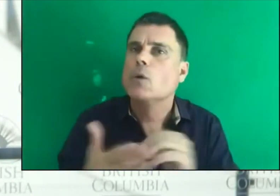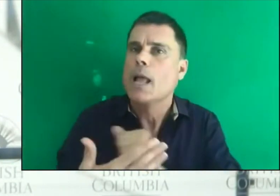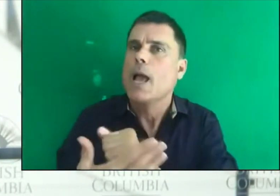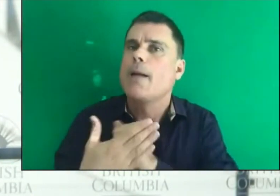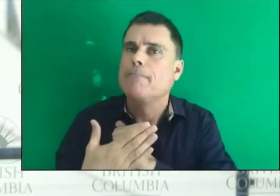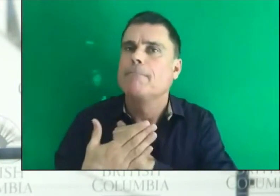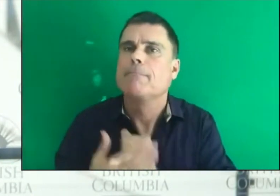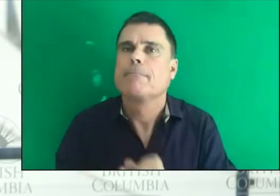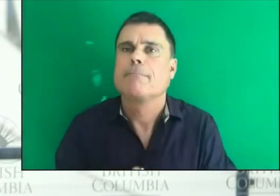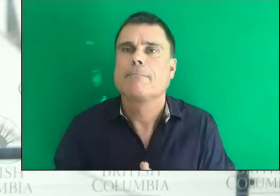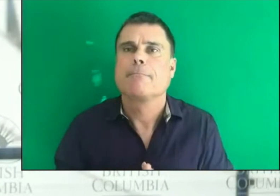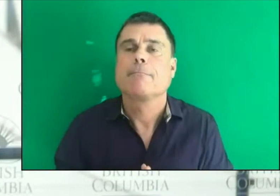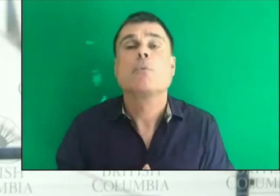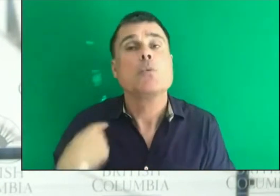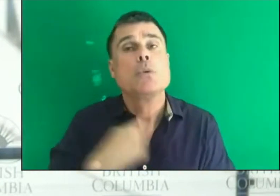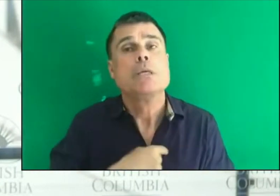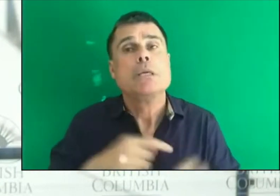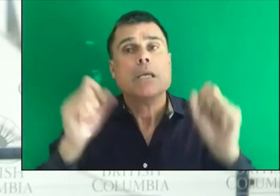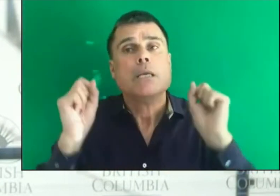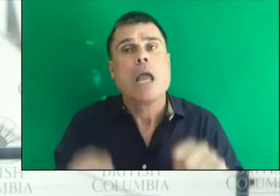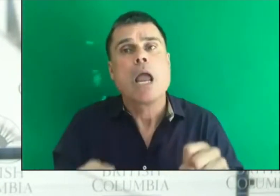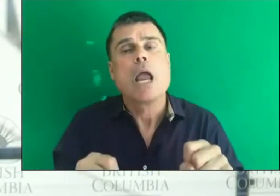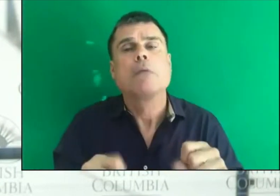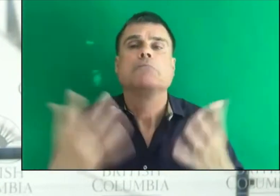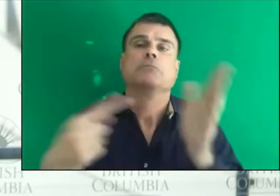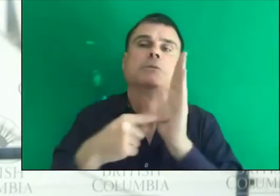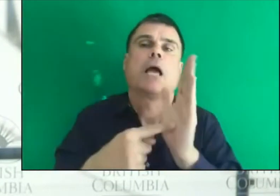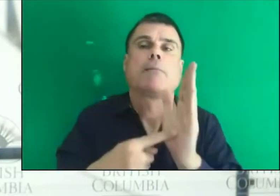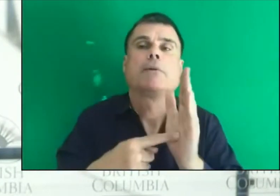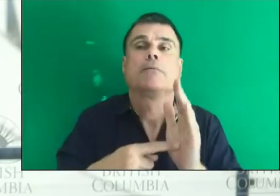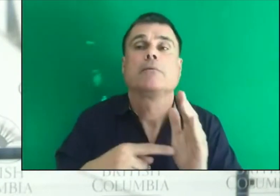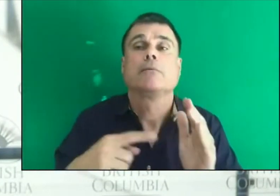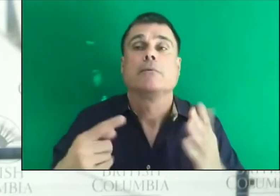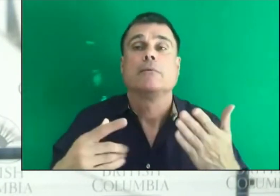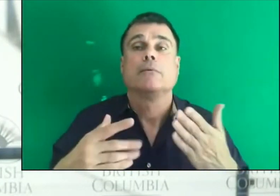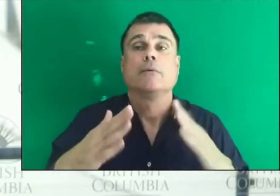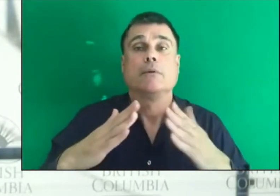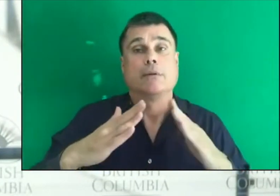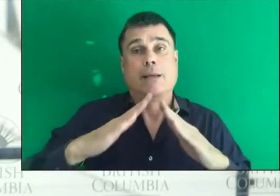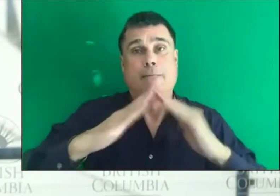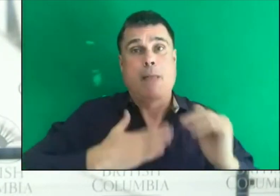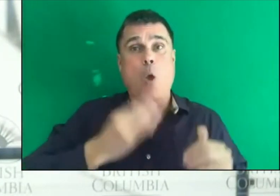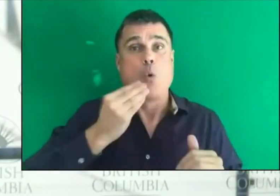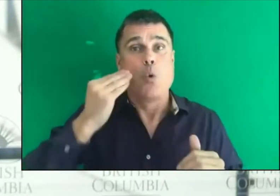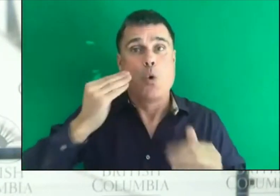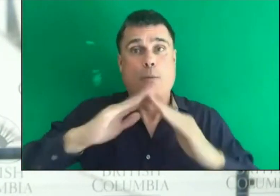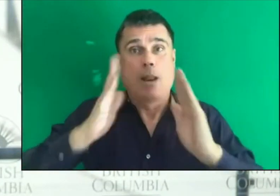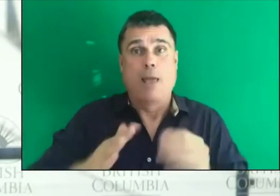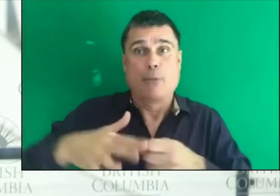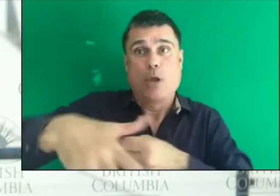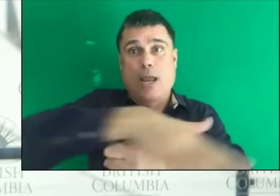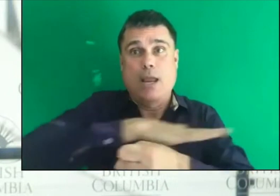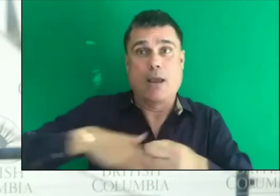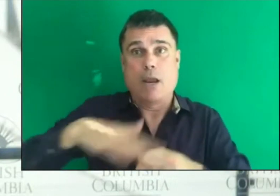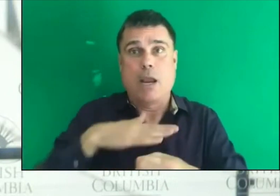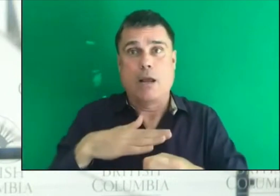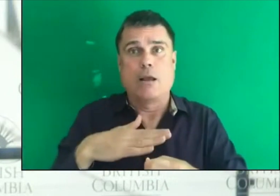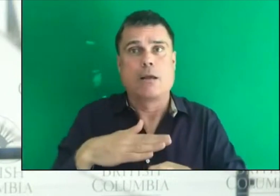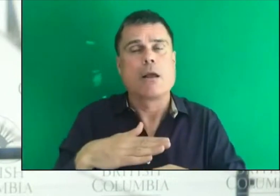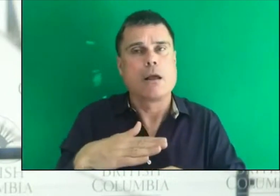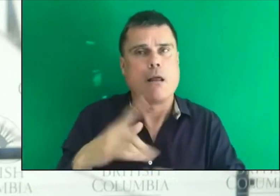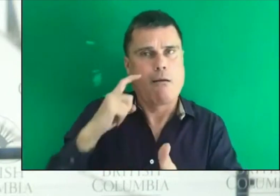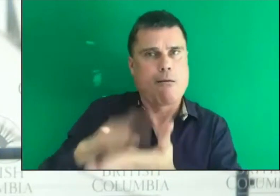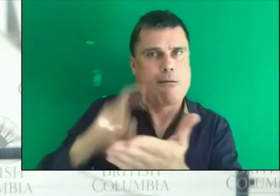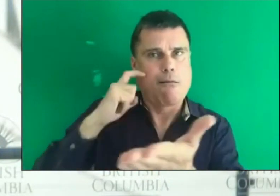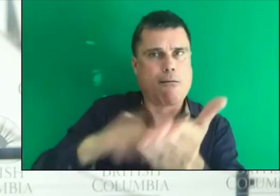had disaggregated information collected that helped us understand that better. And we are looking at ways that we can,